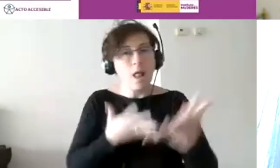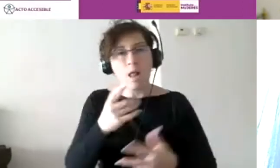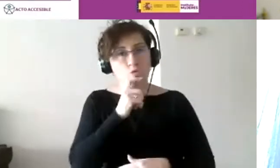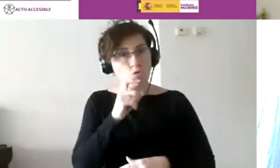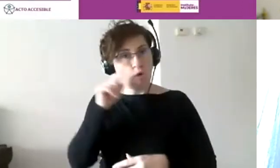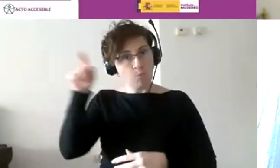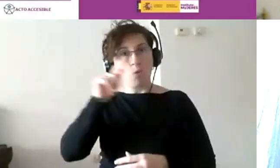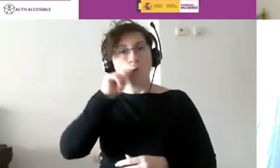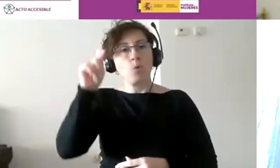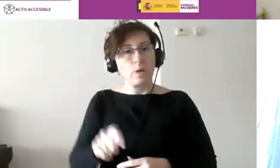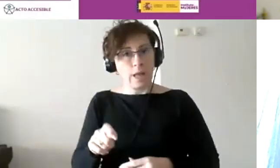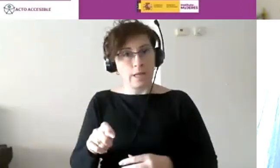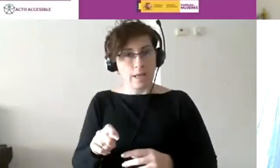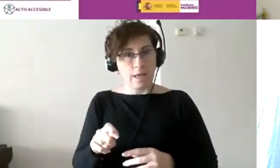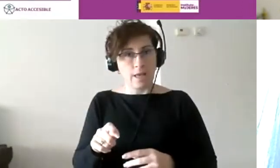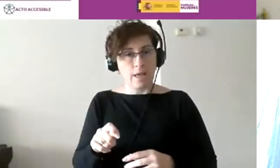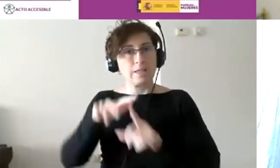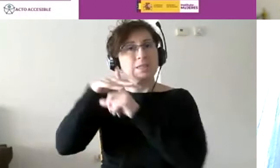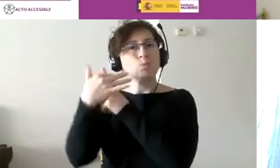before going out?